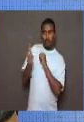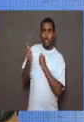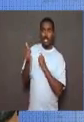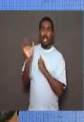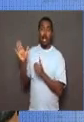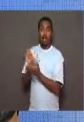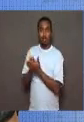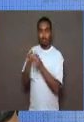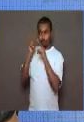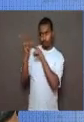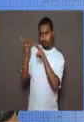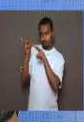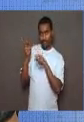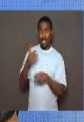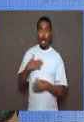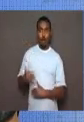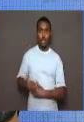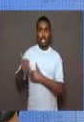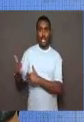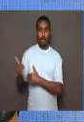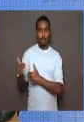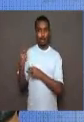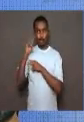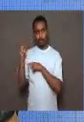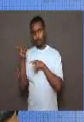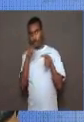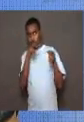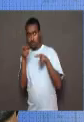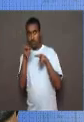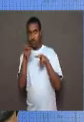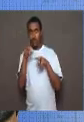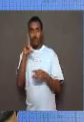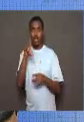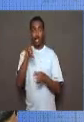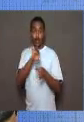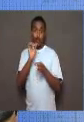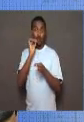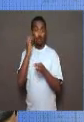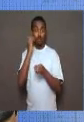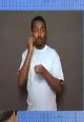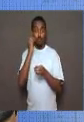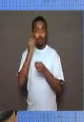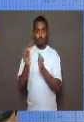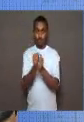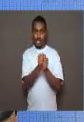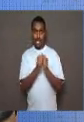student at her school. Our neighbor saw them at a cafe